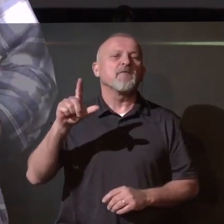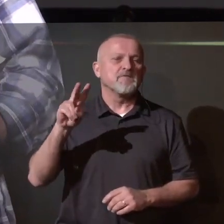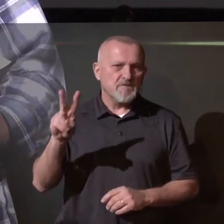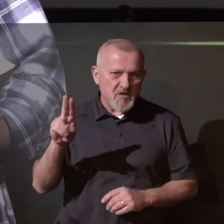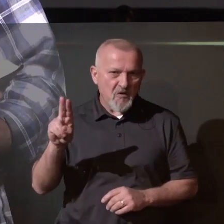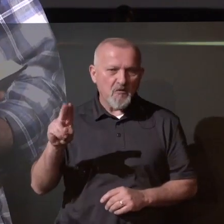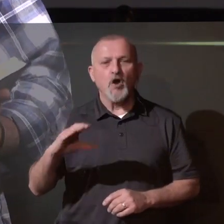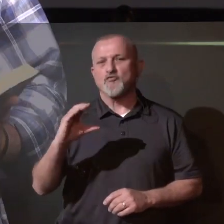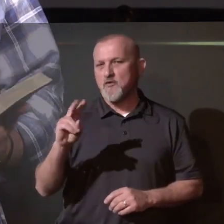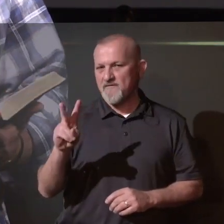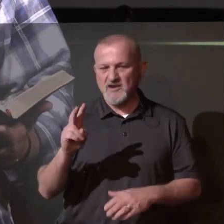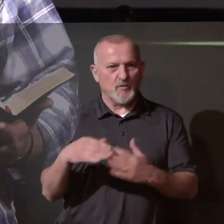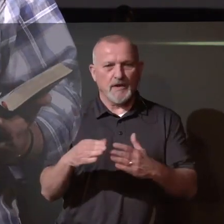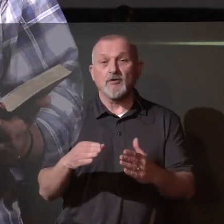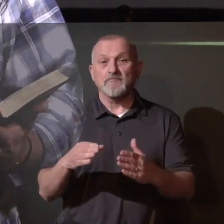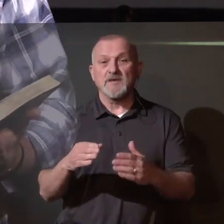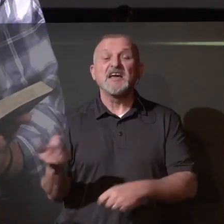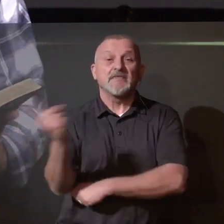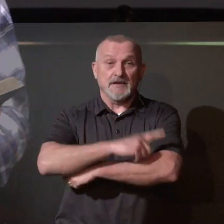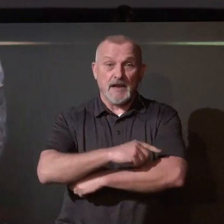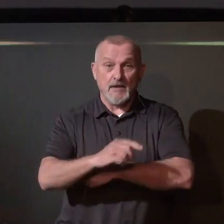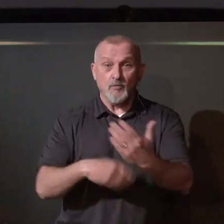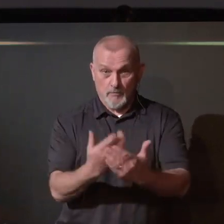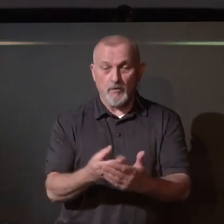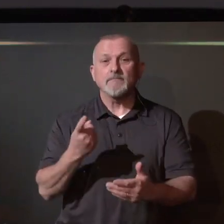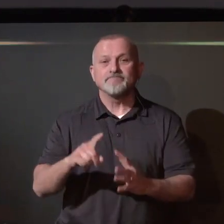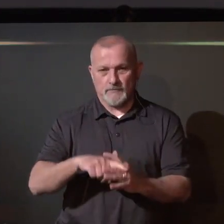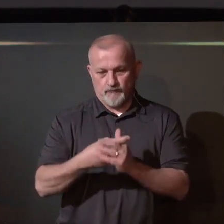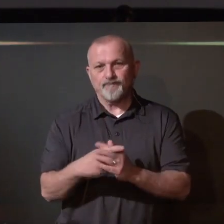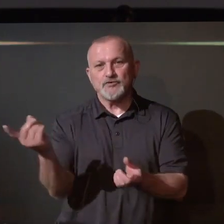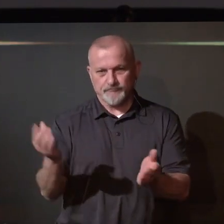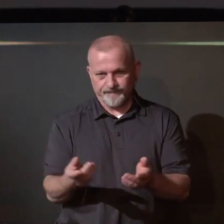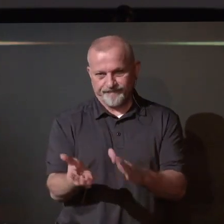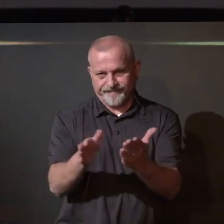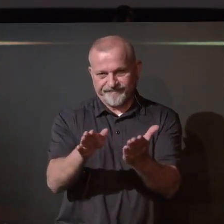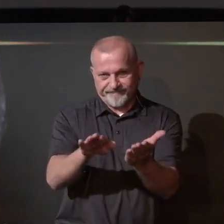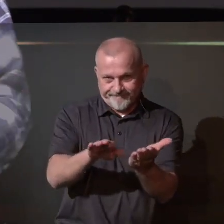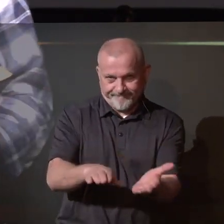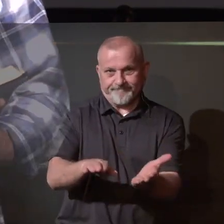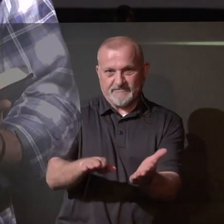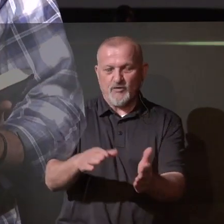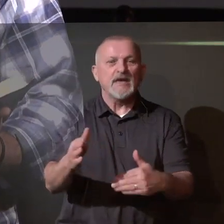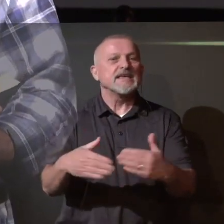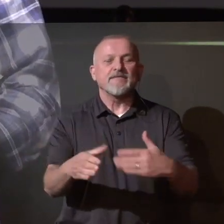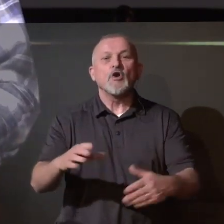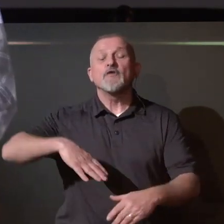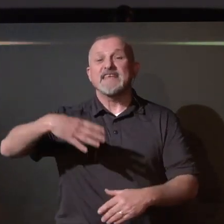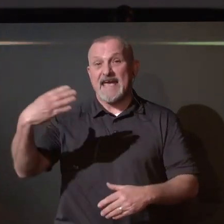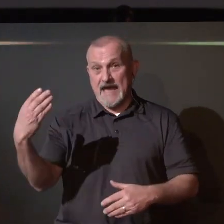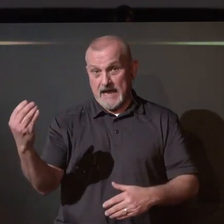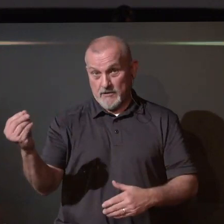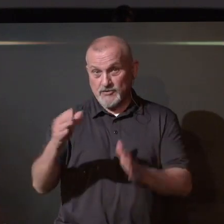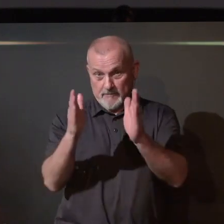were born, we started dying. Okay? And he says, even though our outer man is decaying, he says, yet our inner